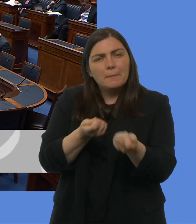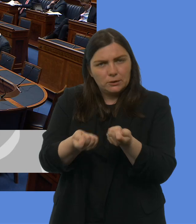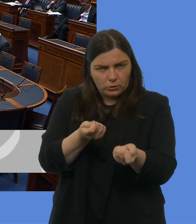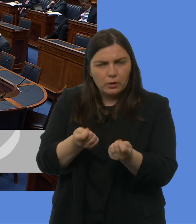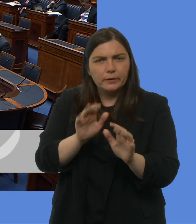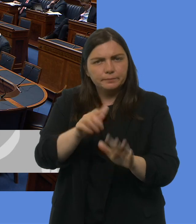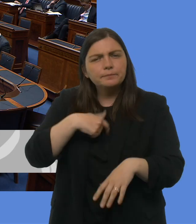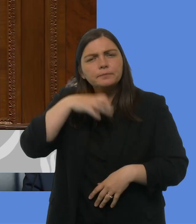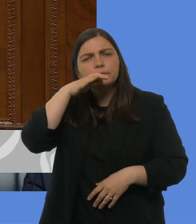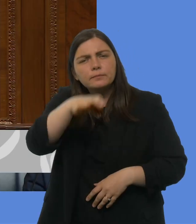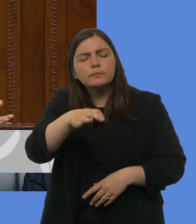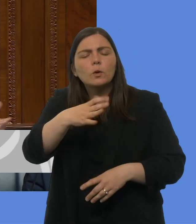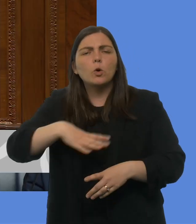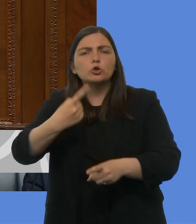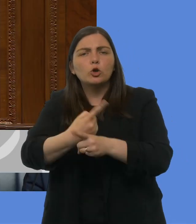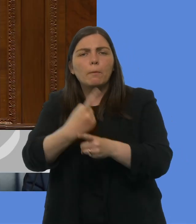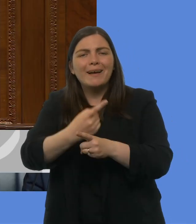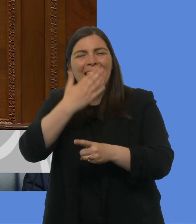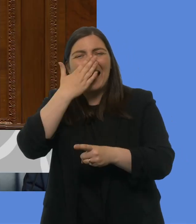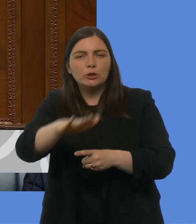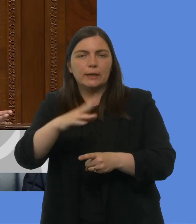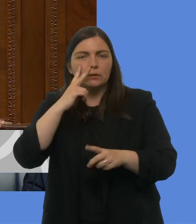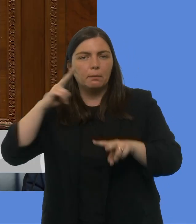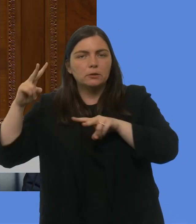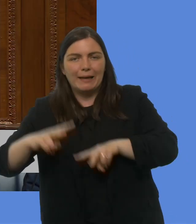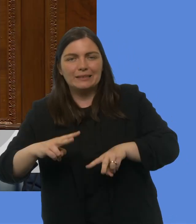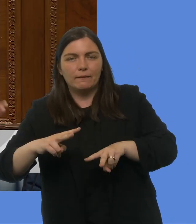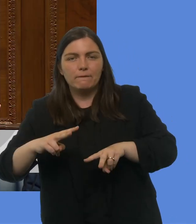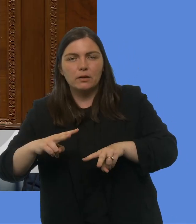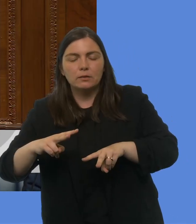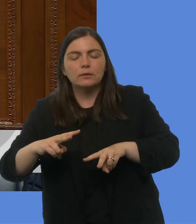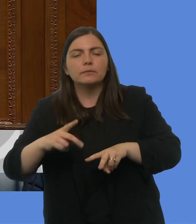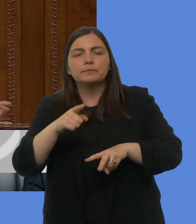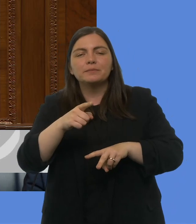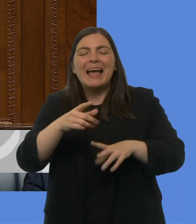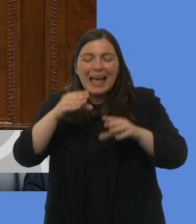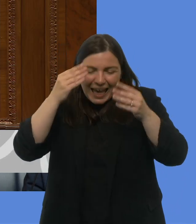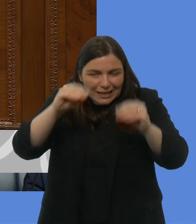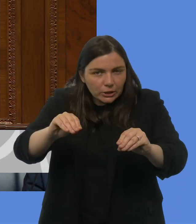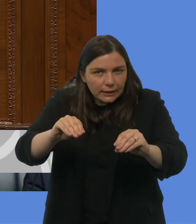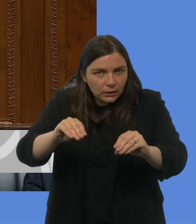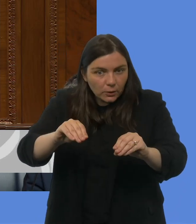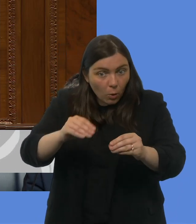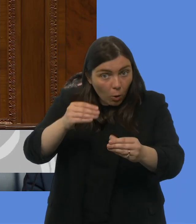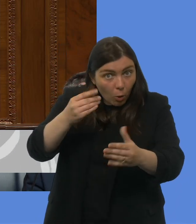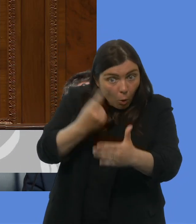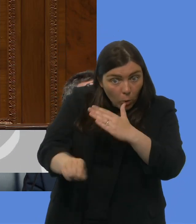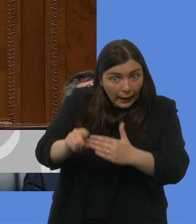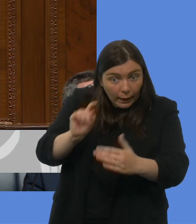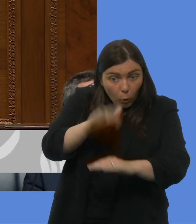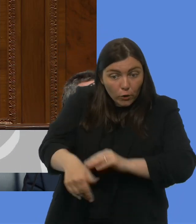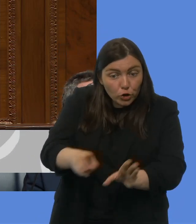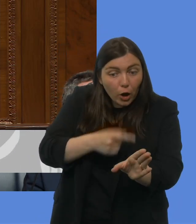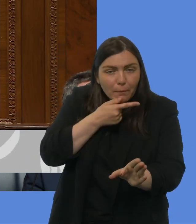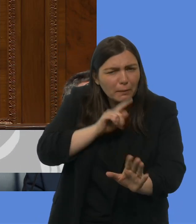view, PR, etc., or across the media? And I'm not only talking about young people, because it's not only young people that's doing this, it's older people as well, but what more do you